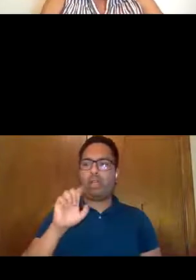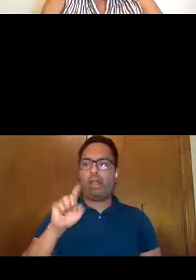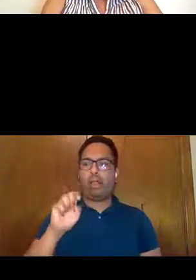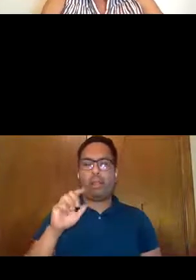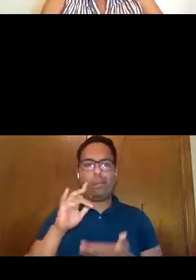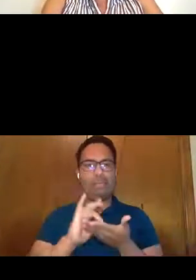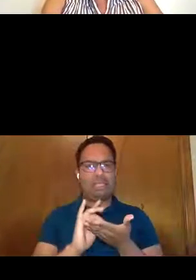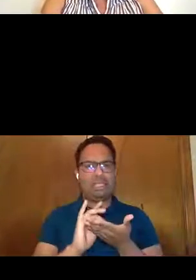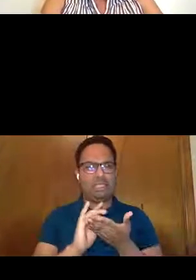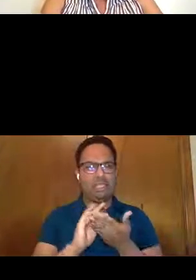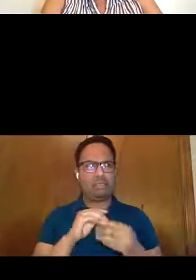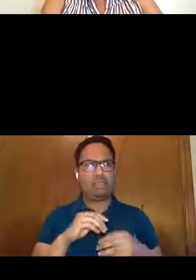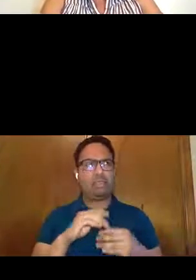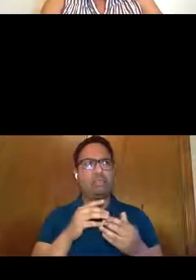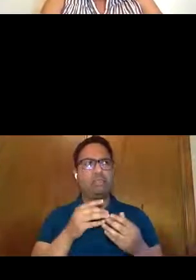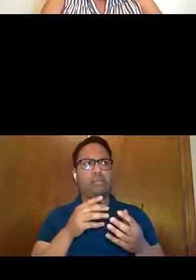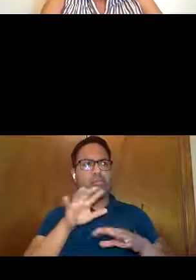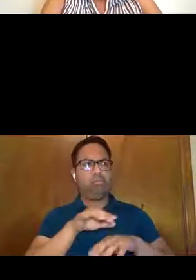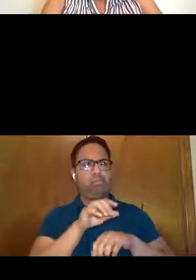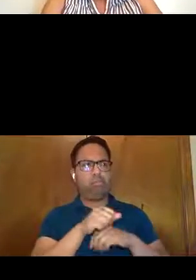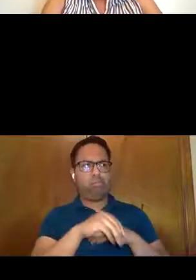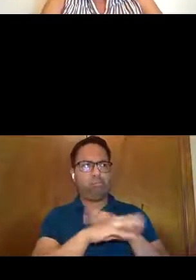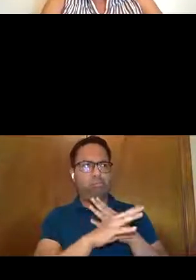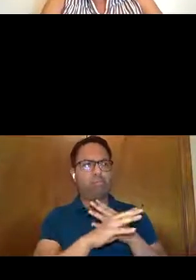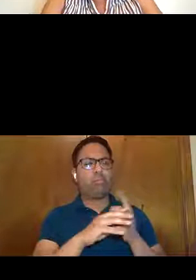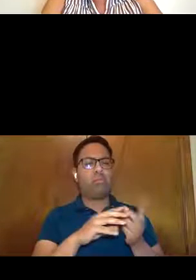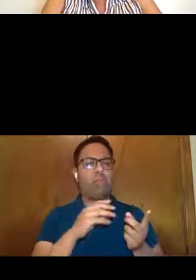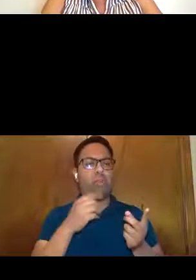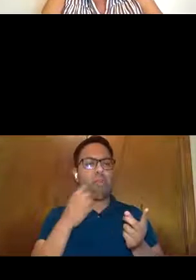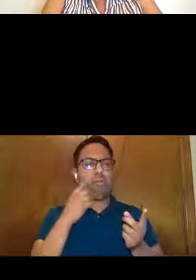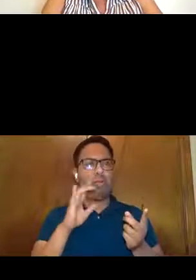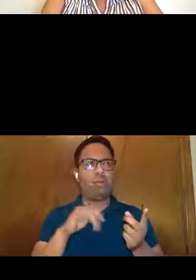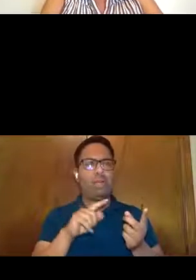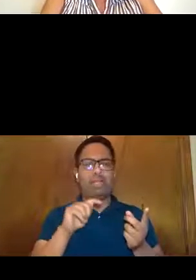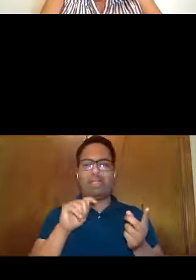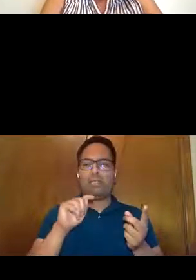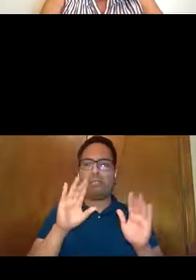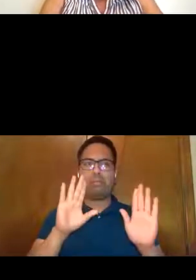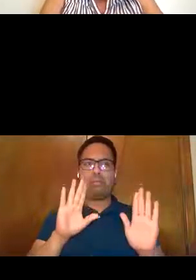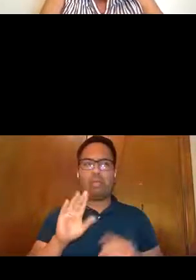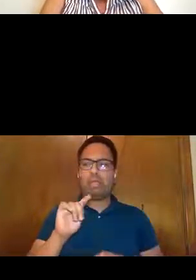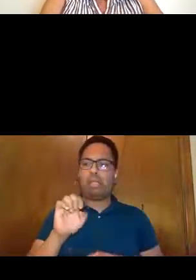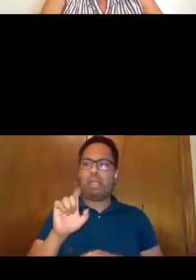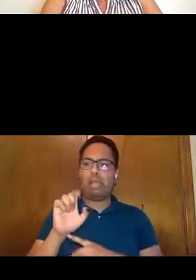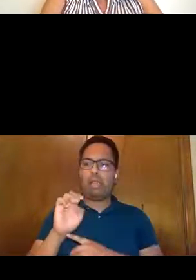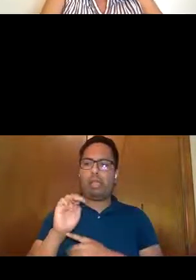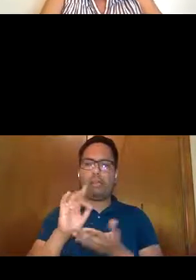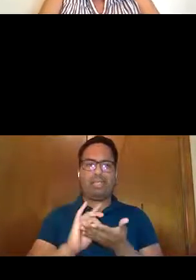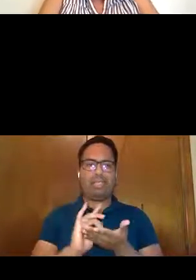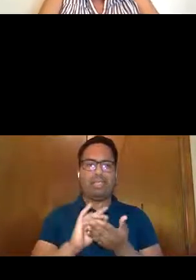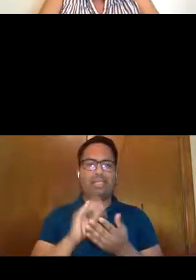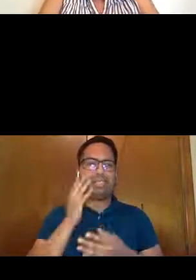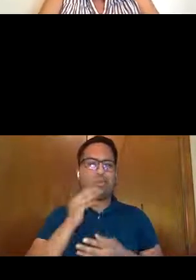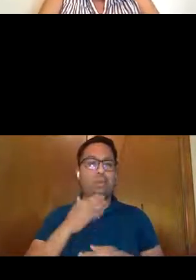the essentials for a family-centered telemedicine experience. My name is Wendy Howe, and I'm a